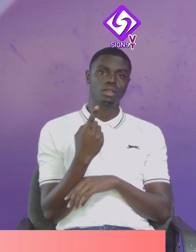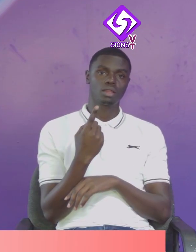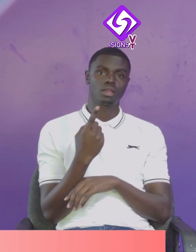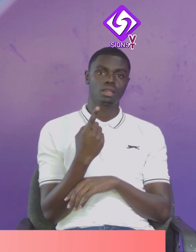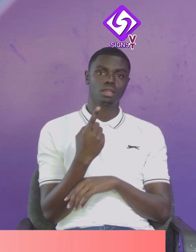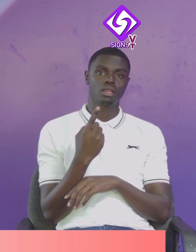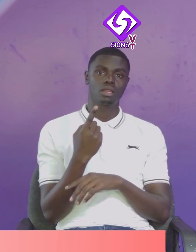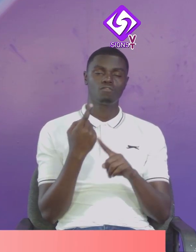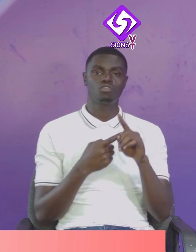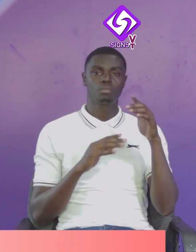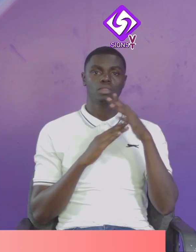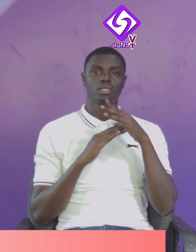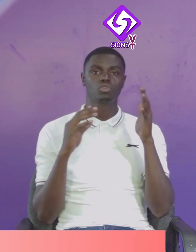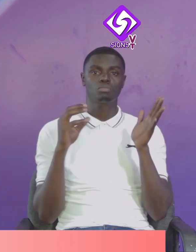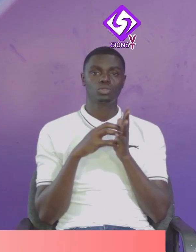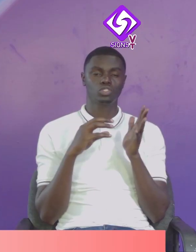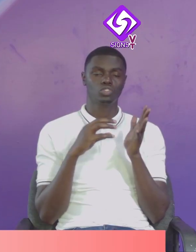from the top spot. That is